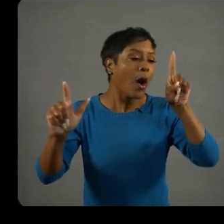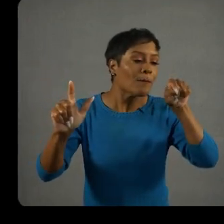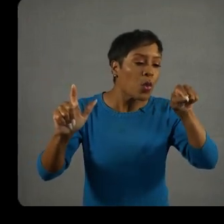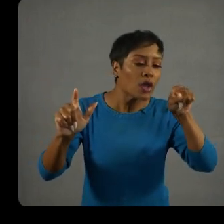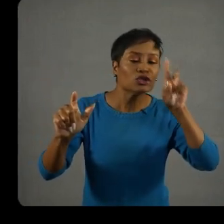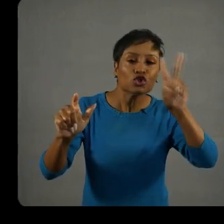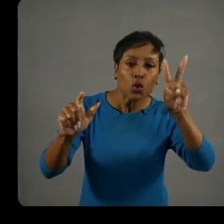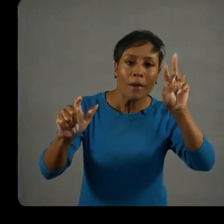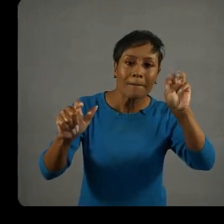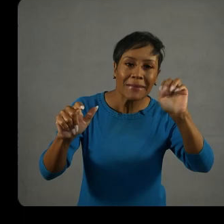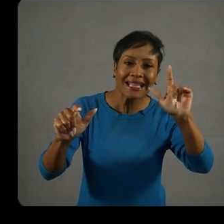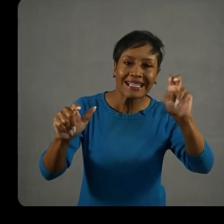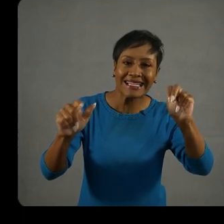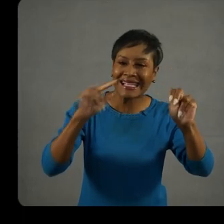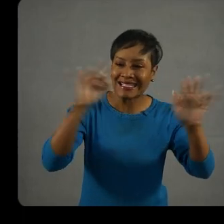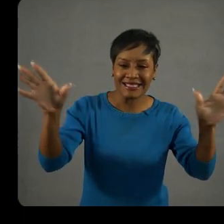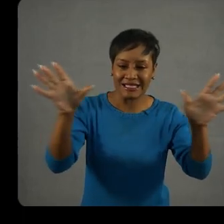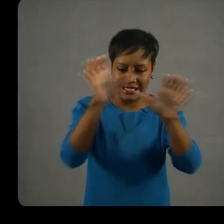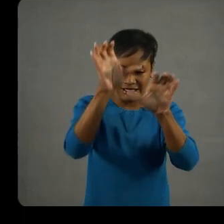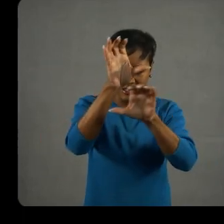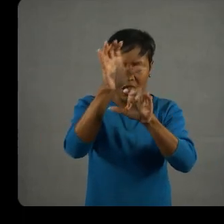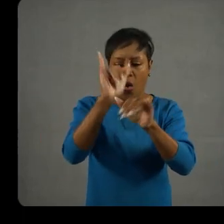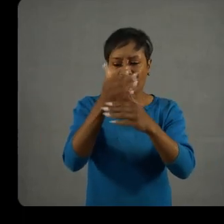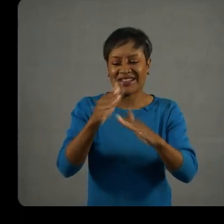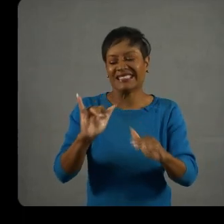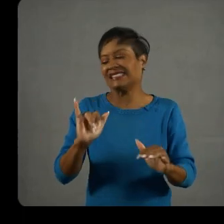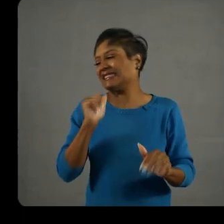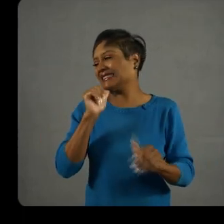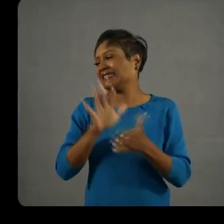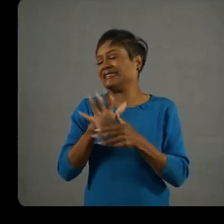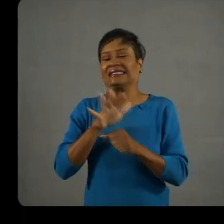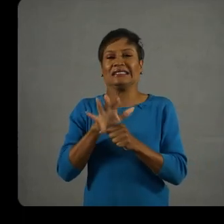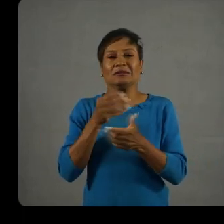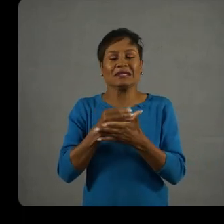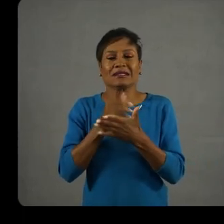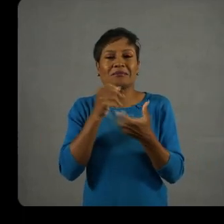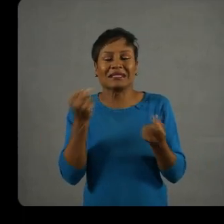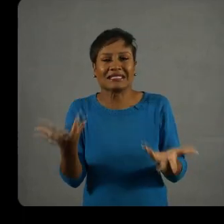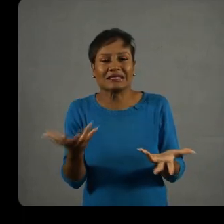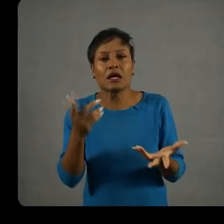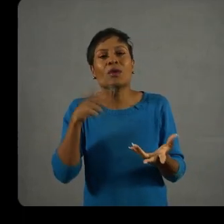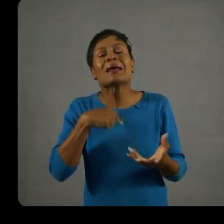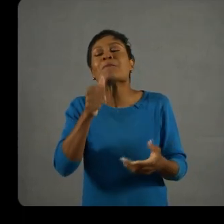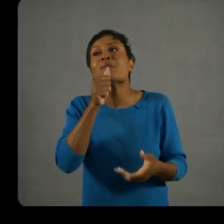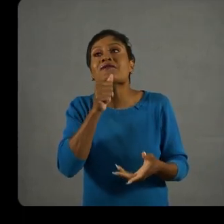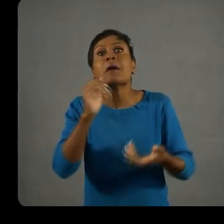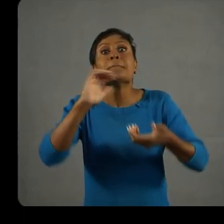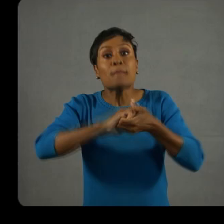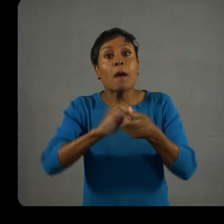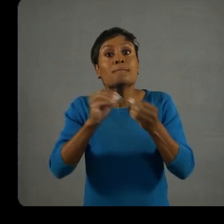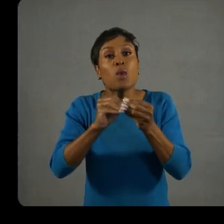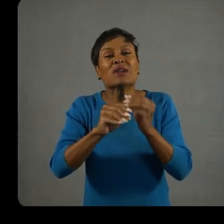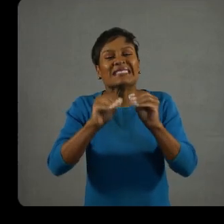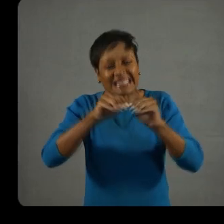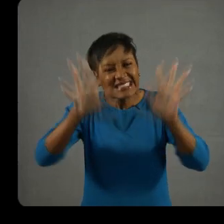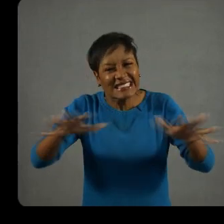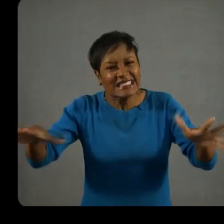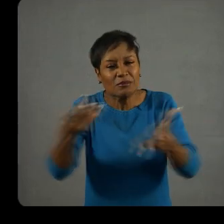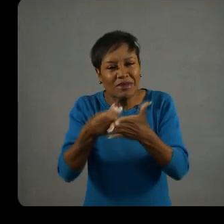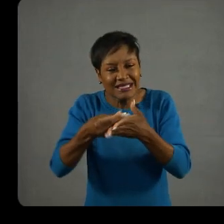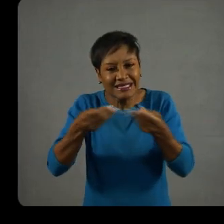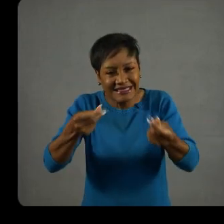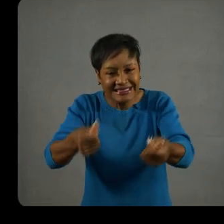out, it's not that much. So we do need private partnerships to be able to make that money go far. And also think